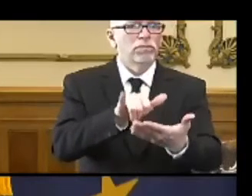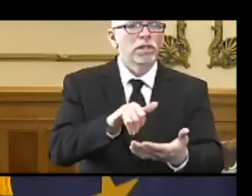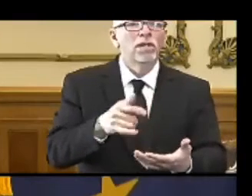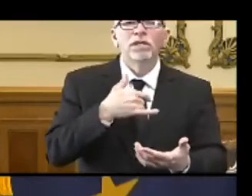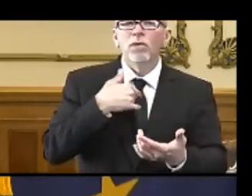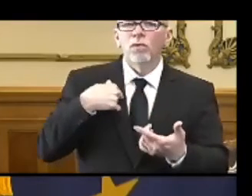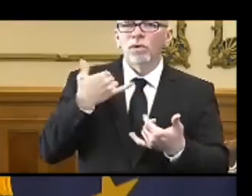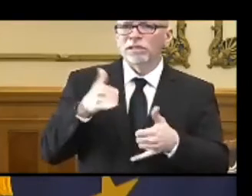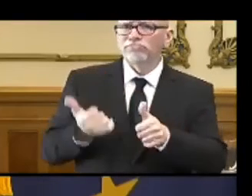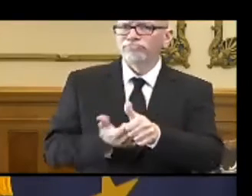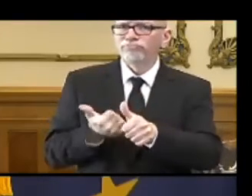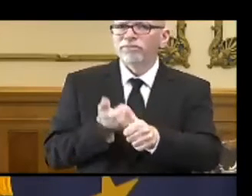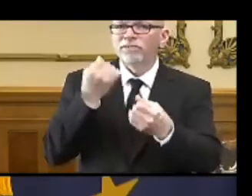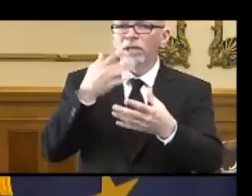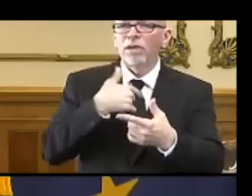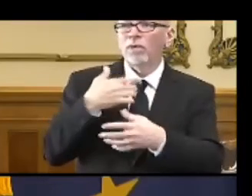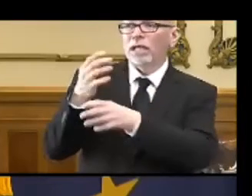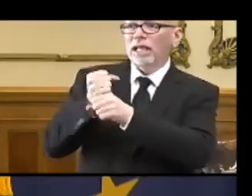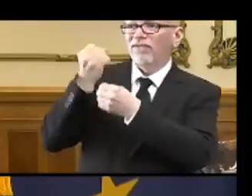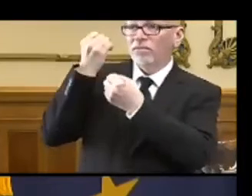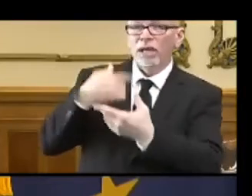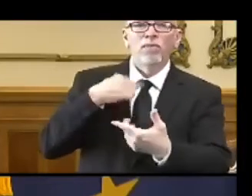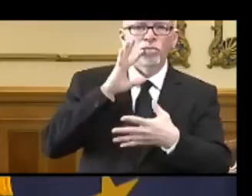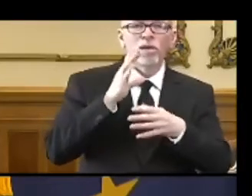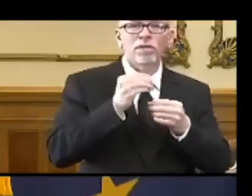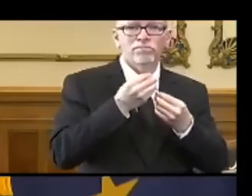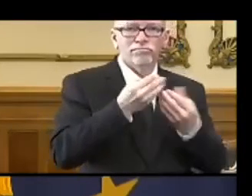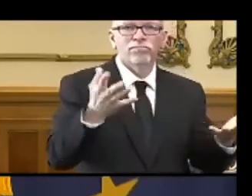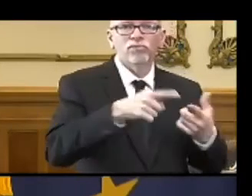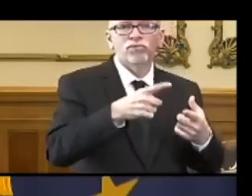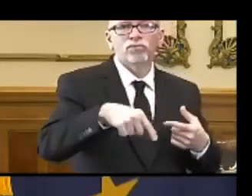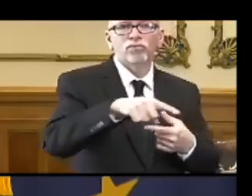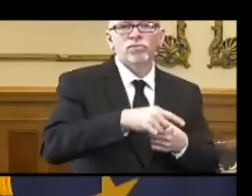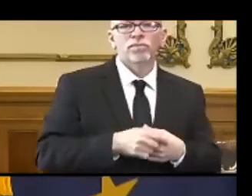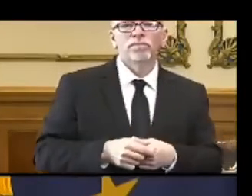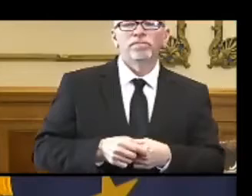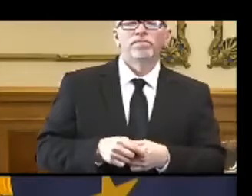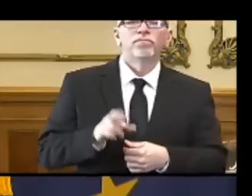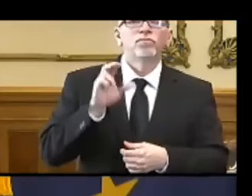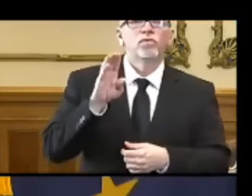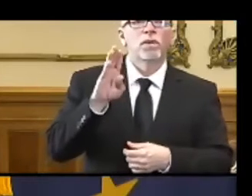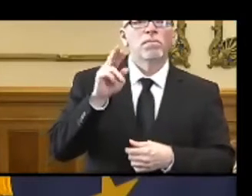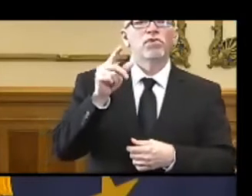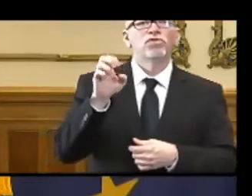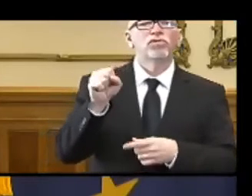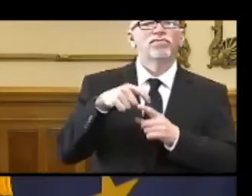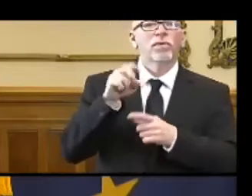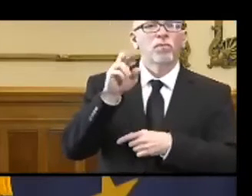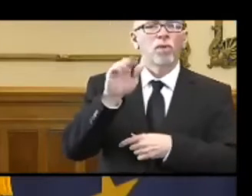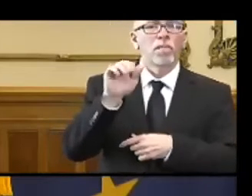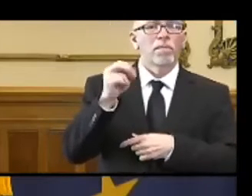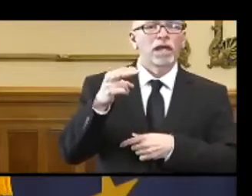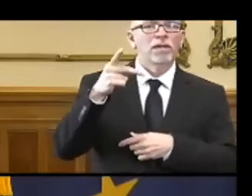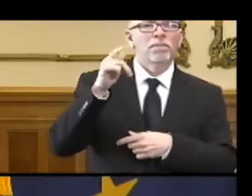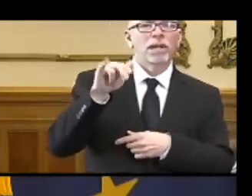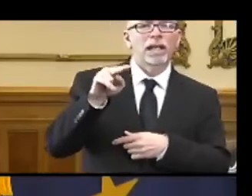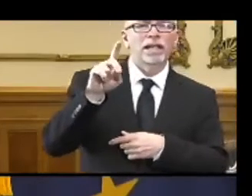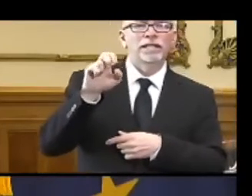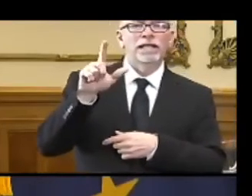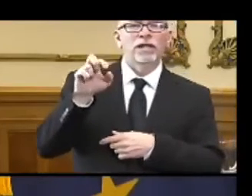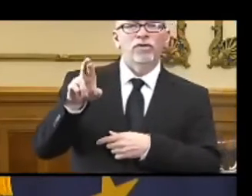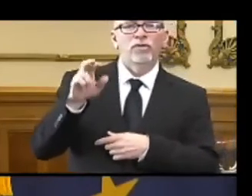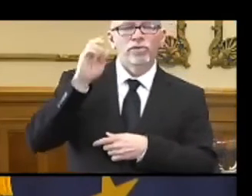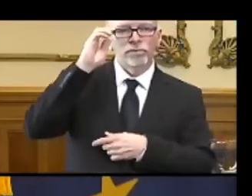very transparent. When we get that information, you're going to have it. Rob Burgess, the Wabash Plain Dealer. Hello,